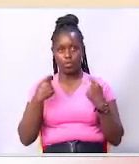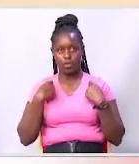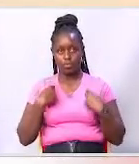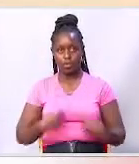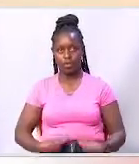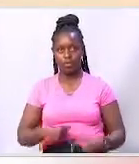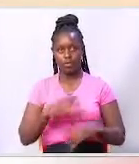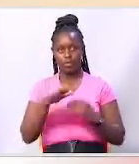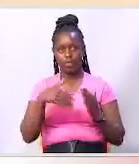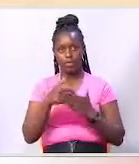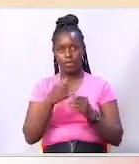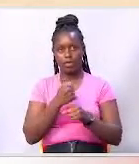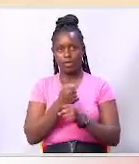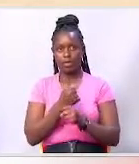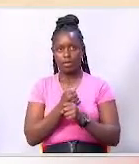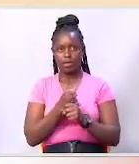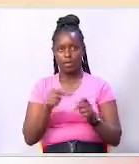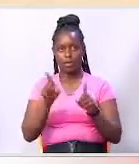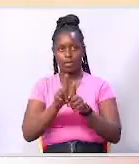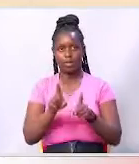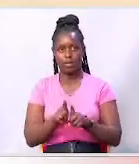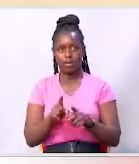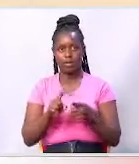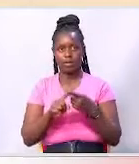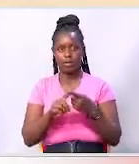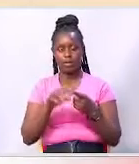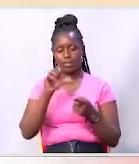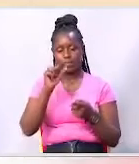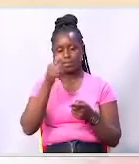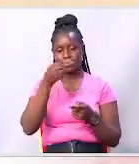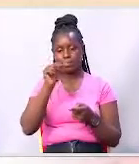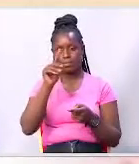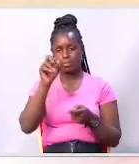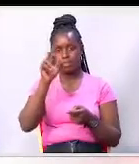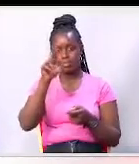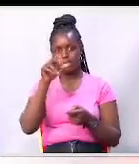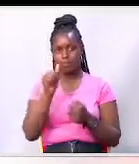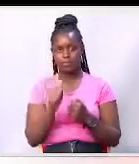player is seen optimistic to grab the top spot. Samira Mohammed, TV 47.